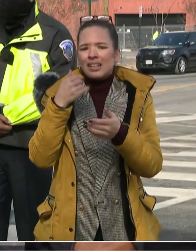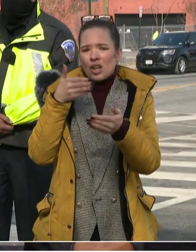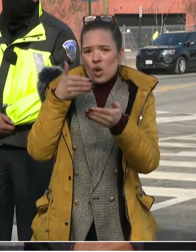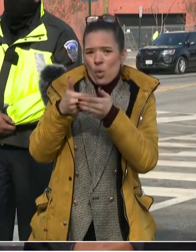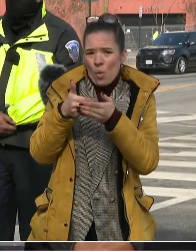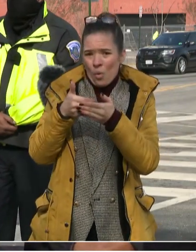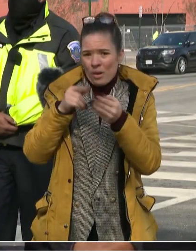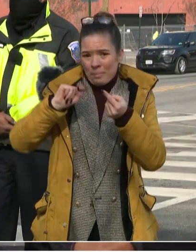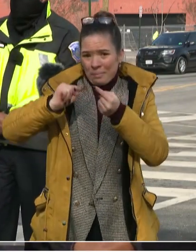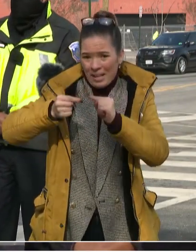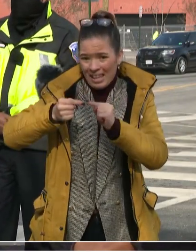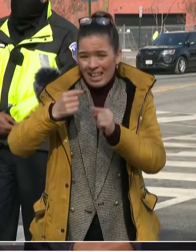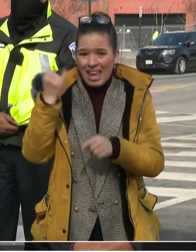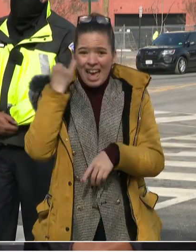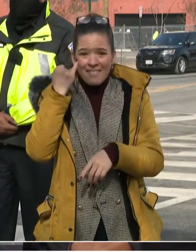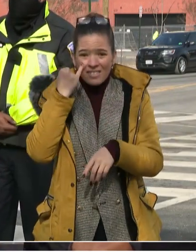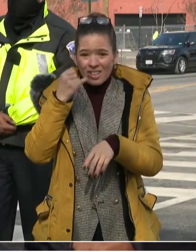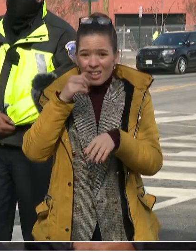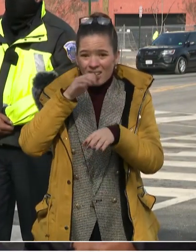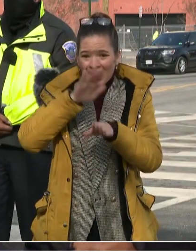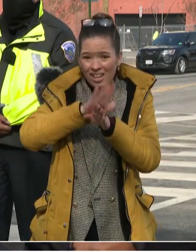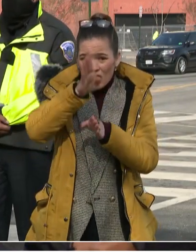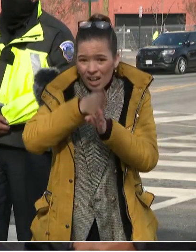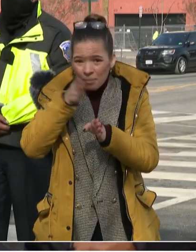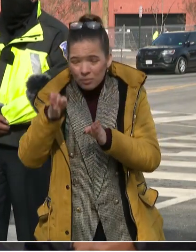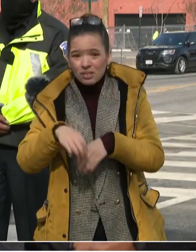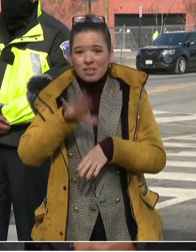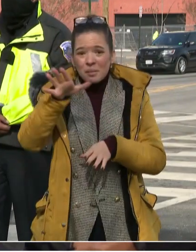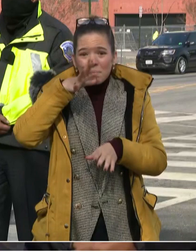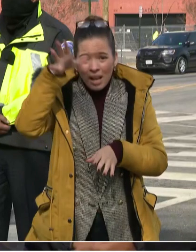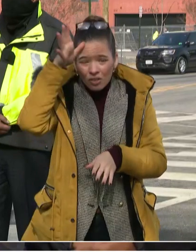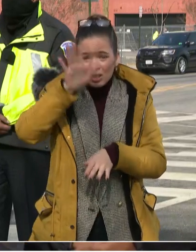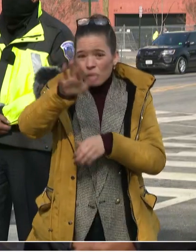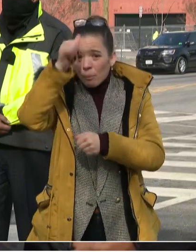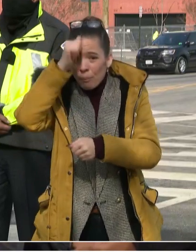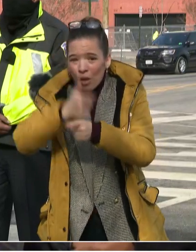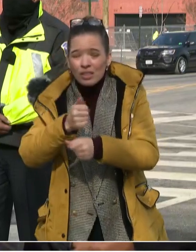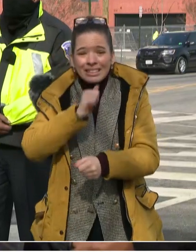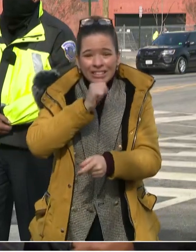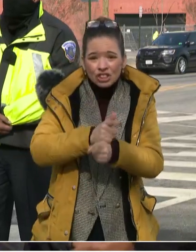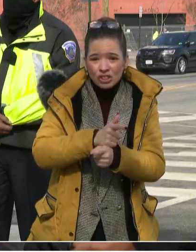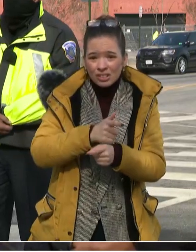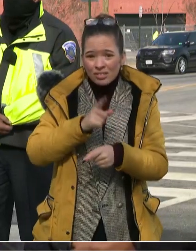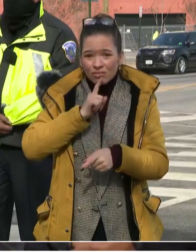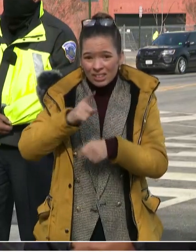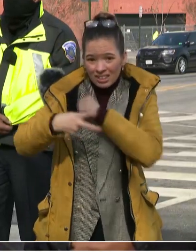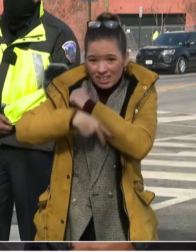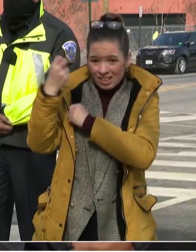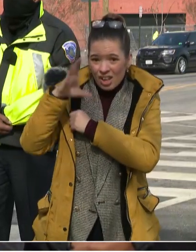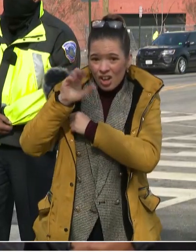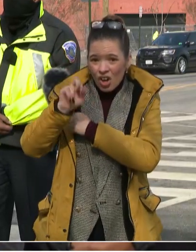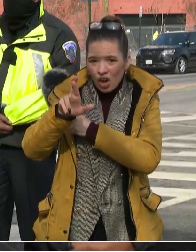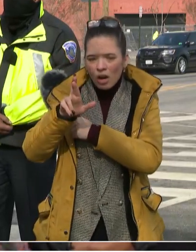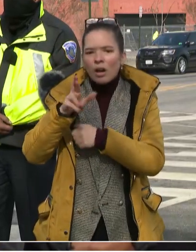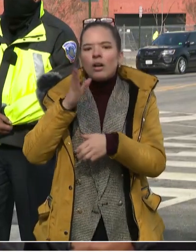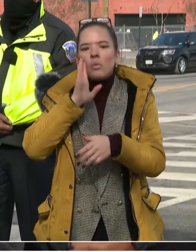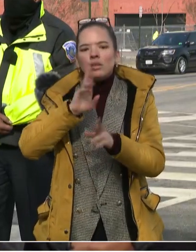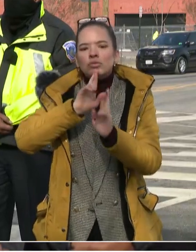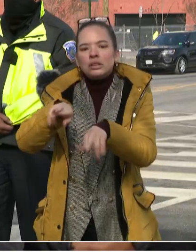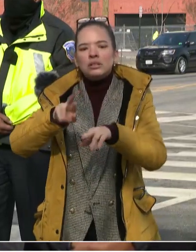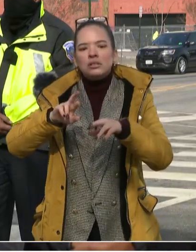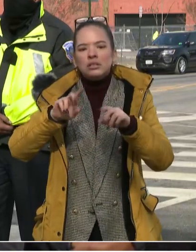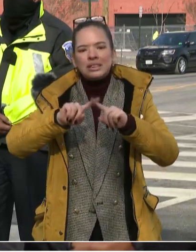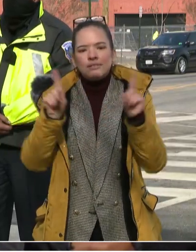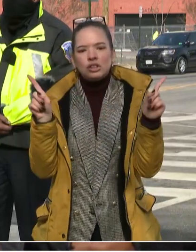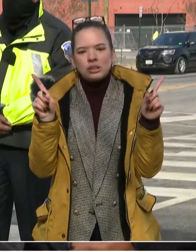in your block, in your neighborhood, it's your mother, your brother, your sister, your father who gets carjacked, people respond differently. And I've been on this